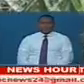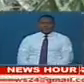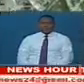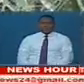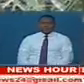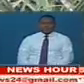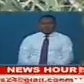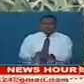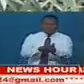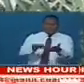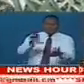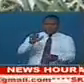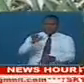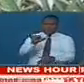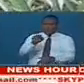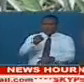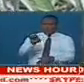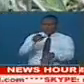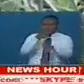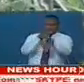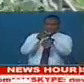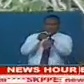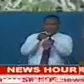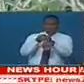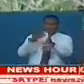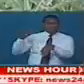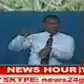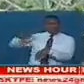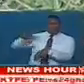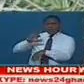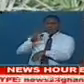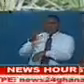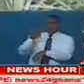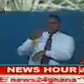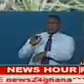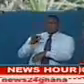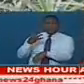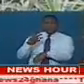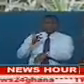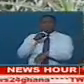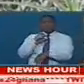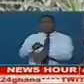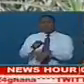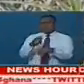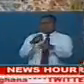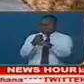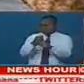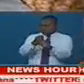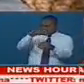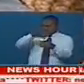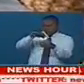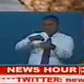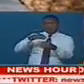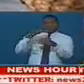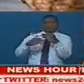The smooth cayenne variety of pineapple was widely produced in Ghana in the 1980s. It was, however, abandoned due